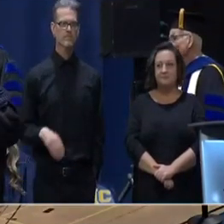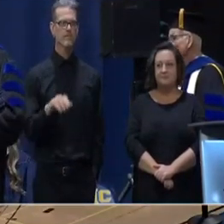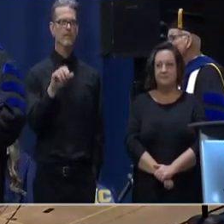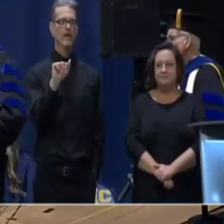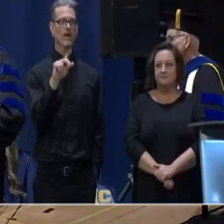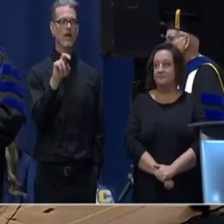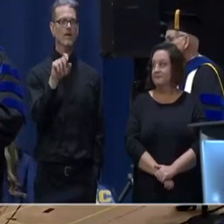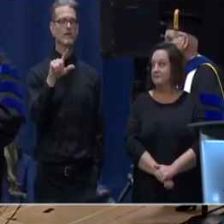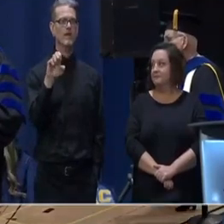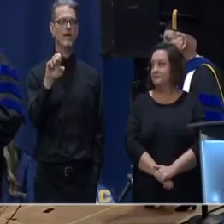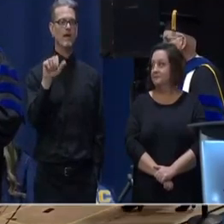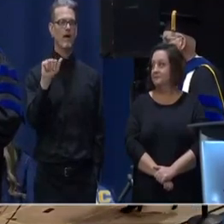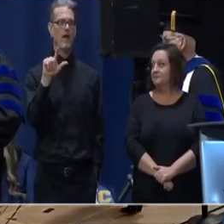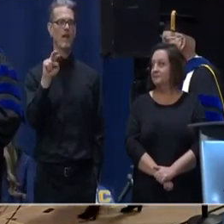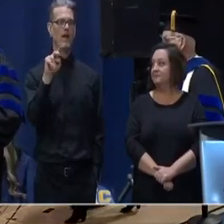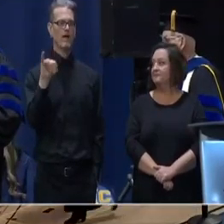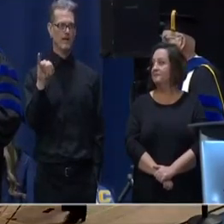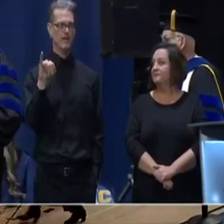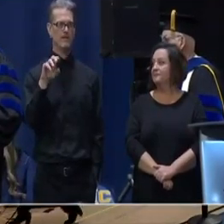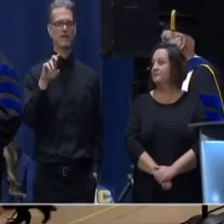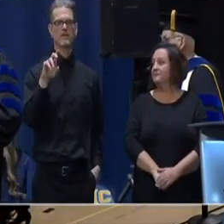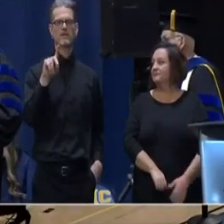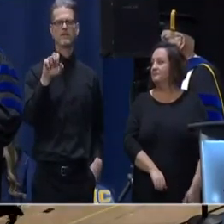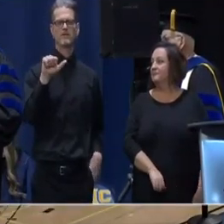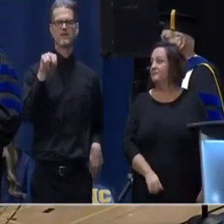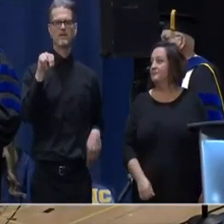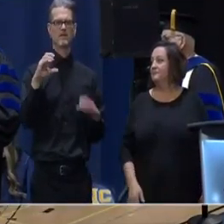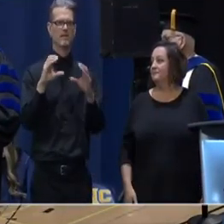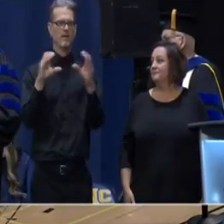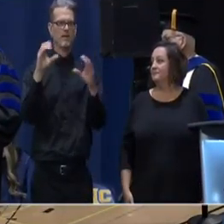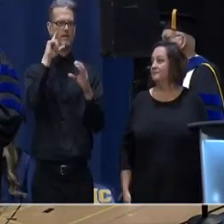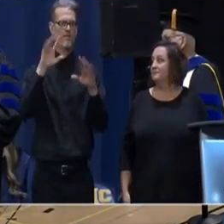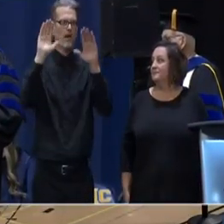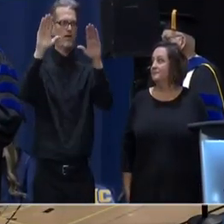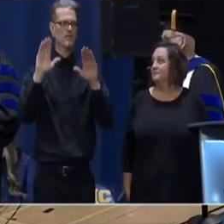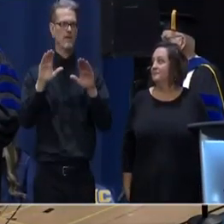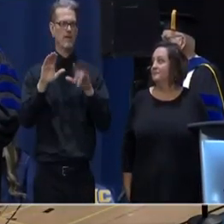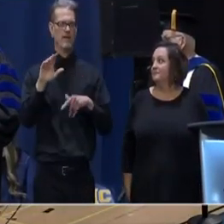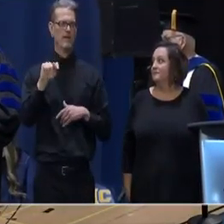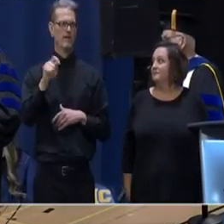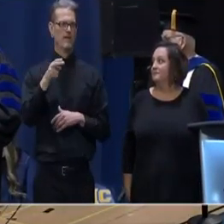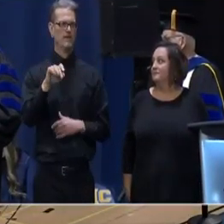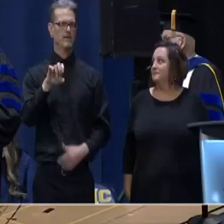Adele Alanmi, Dean Citation for Outstanding Thesis.